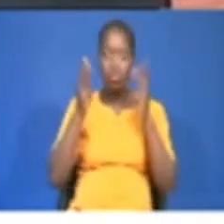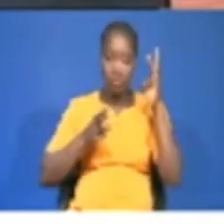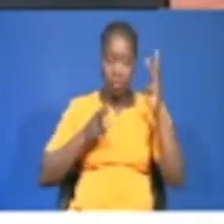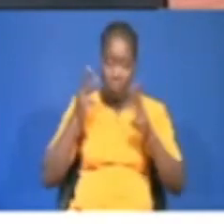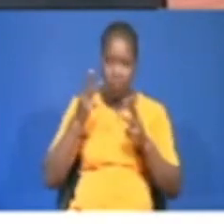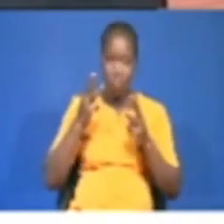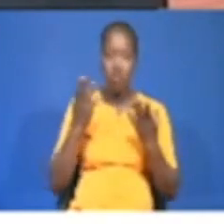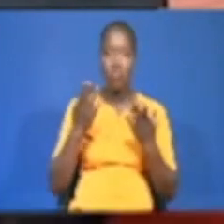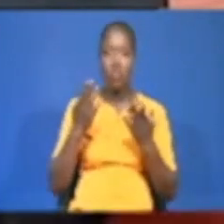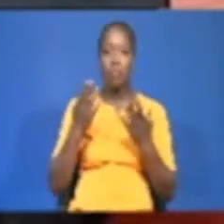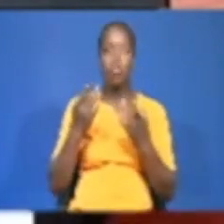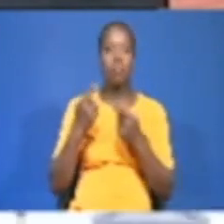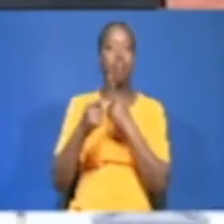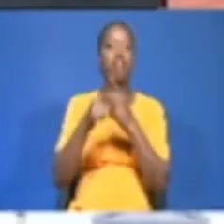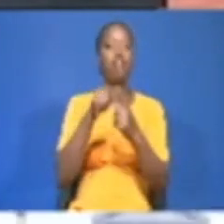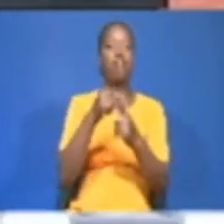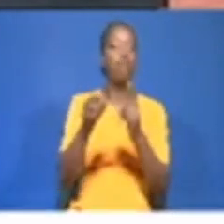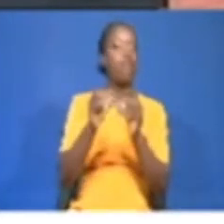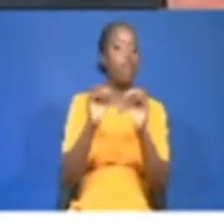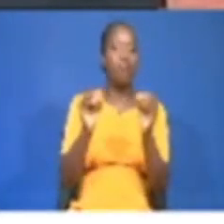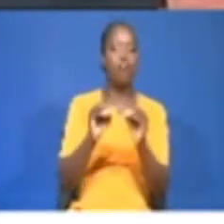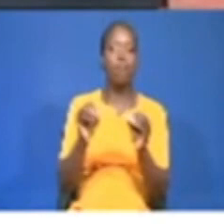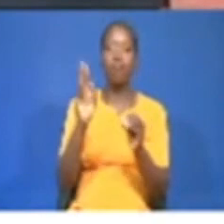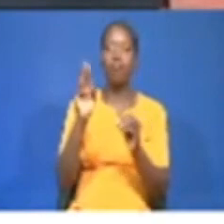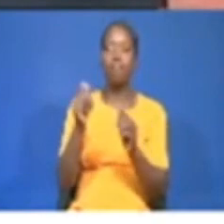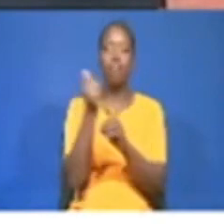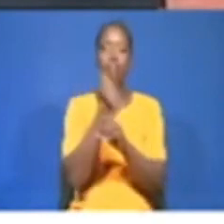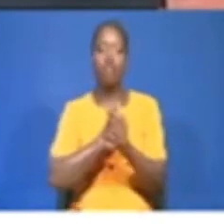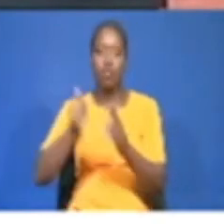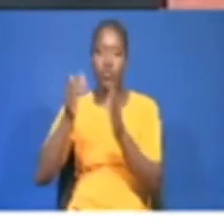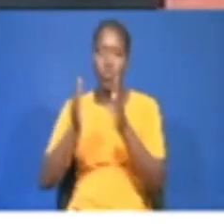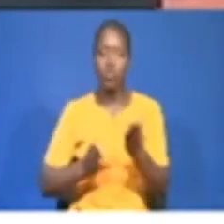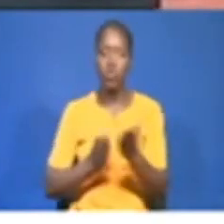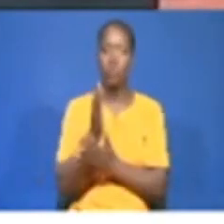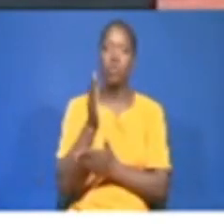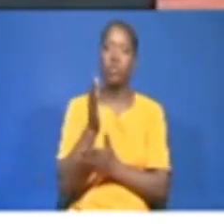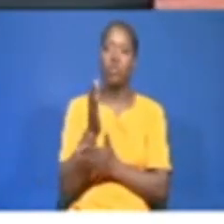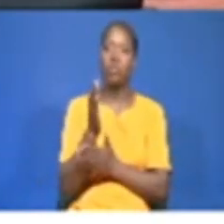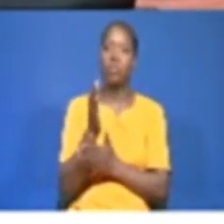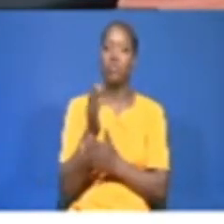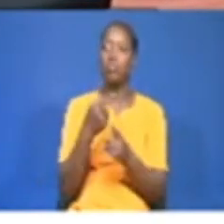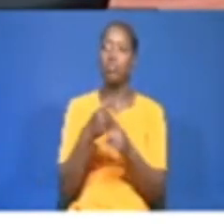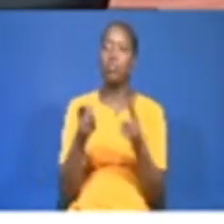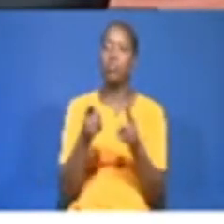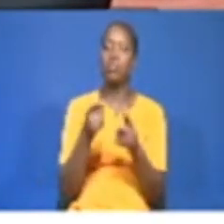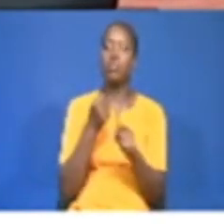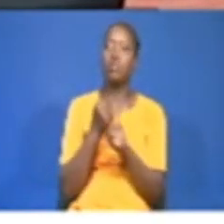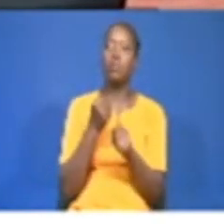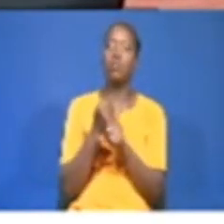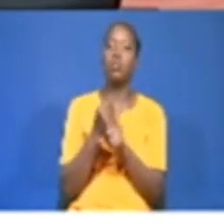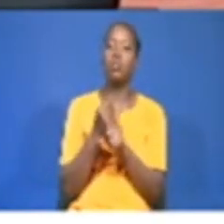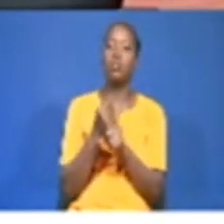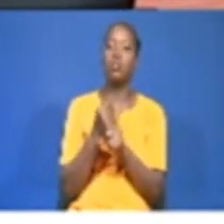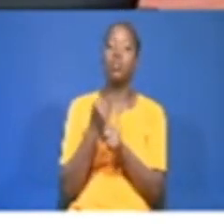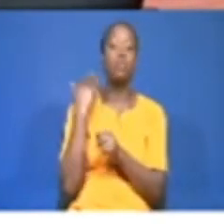extrajudicial killings. There will be no abuse of human rights. But we will do to criminals